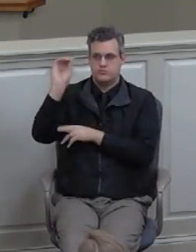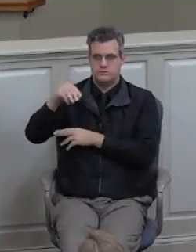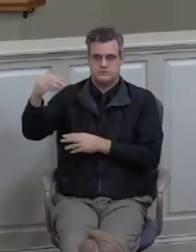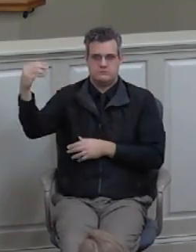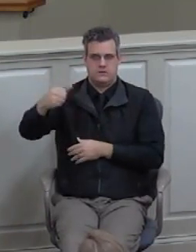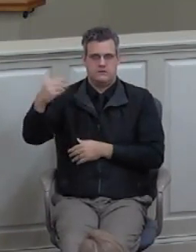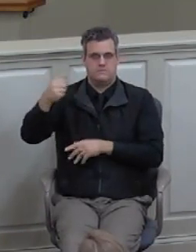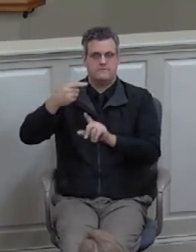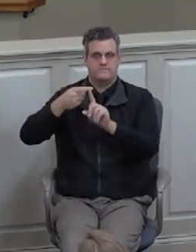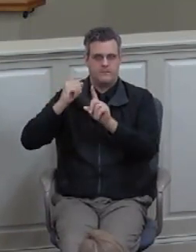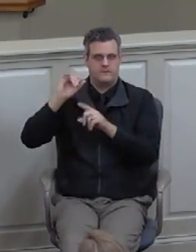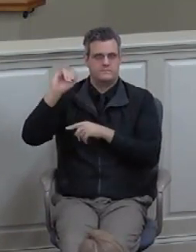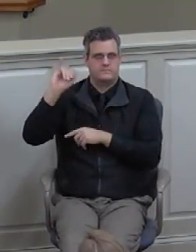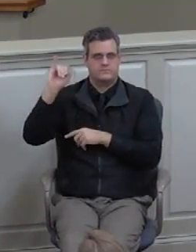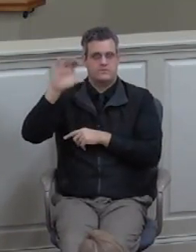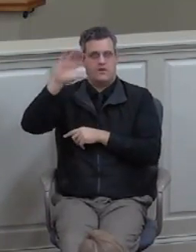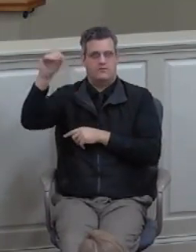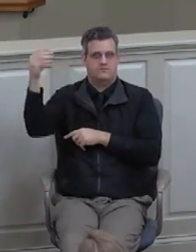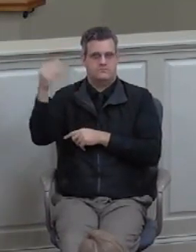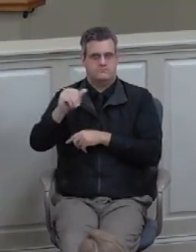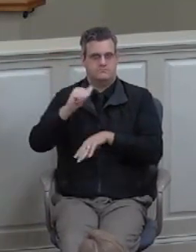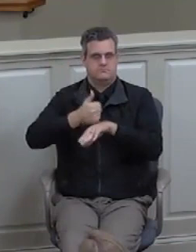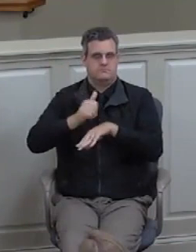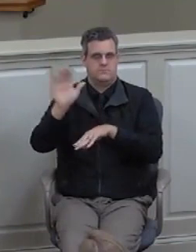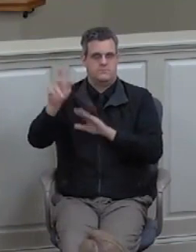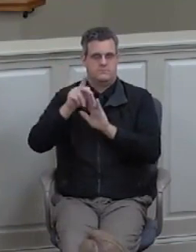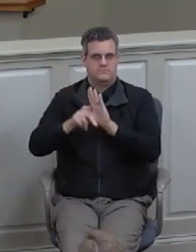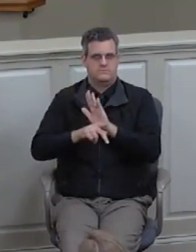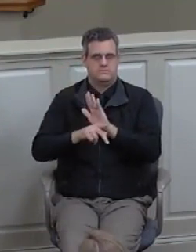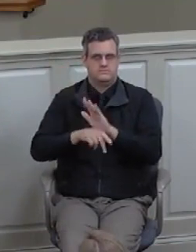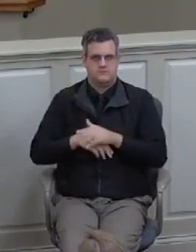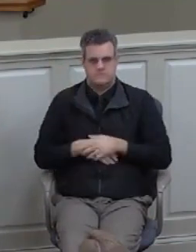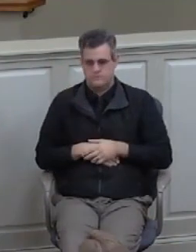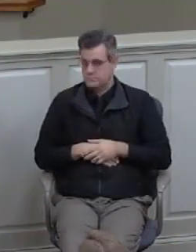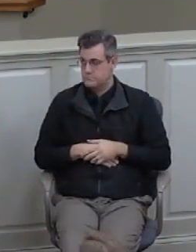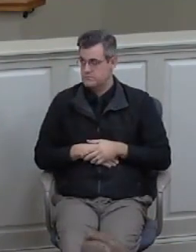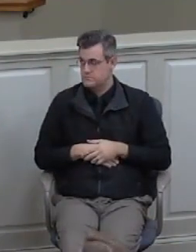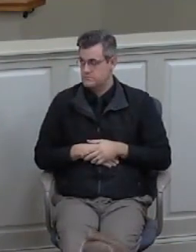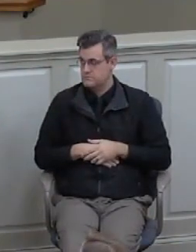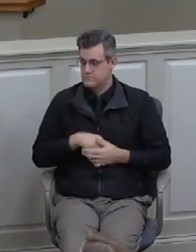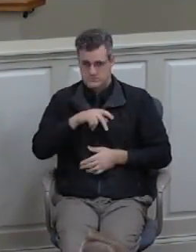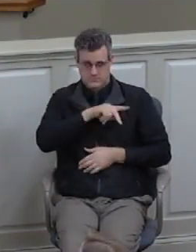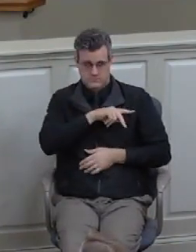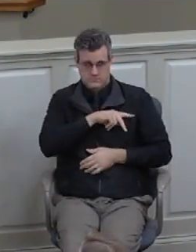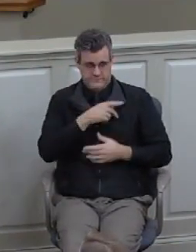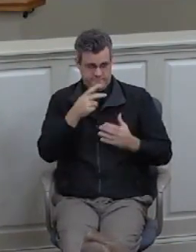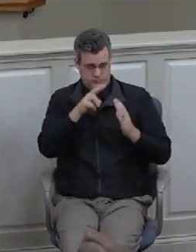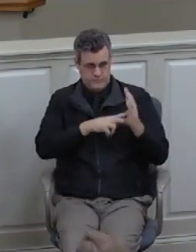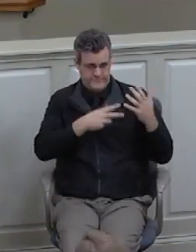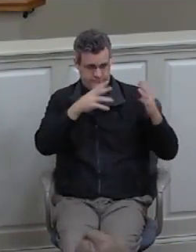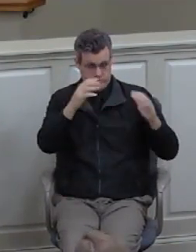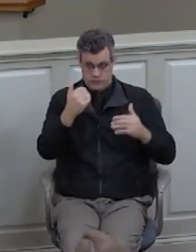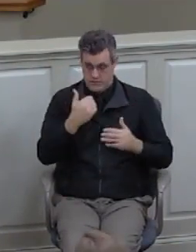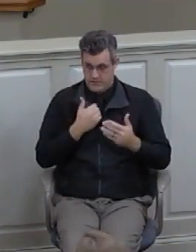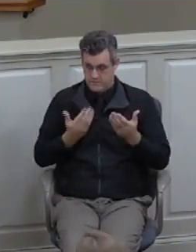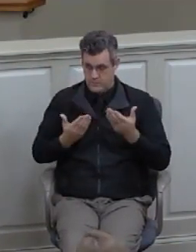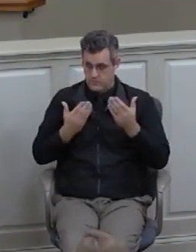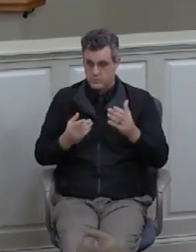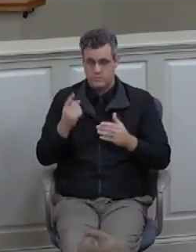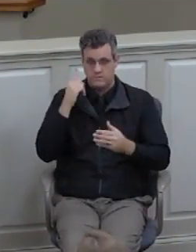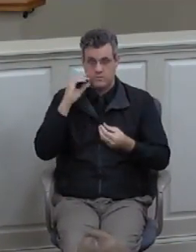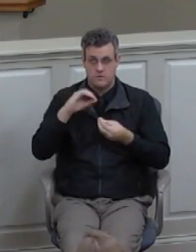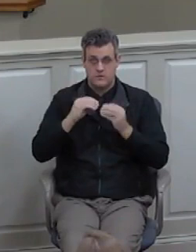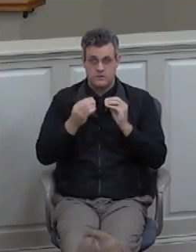that is required upon the issuance of insurance policies. Now, with that read, do I hear a motion for ordinance